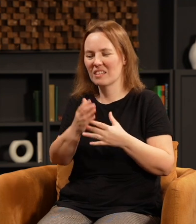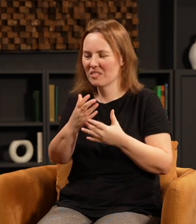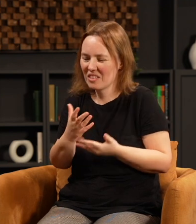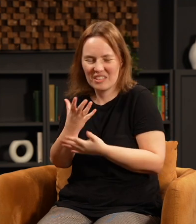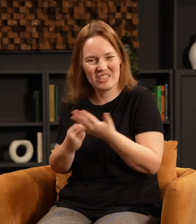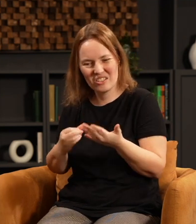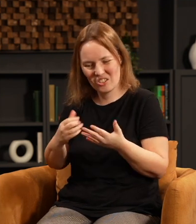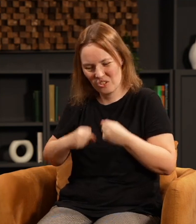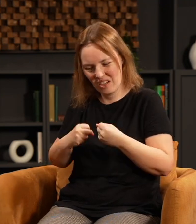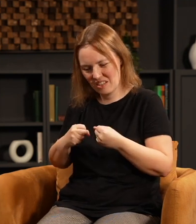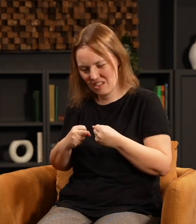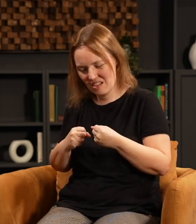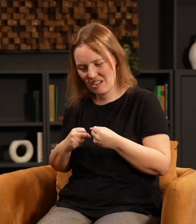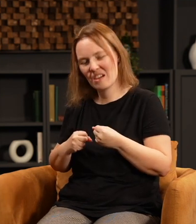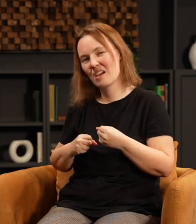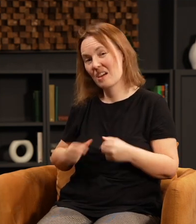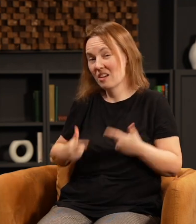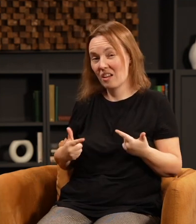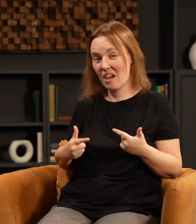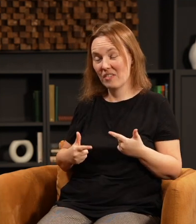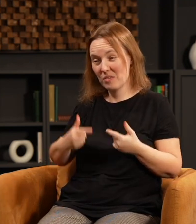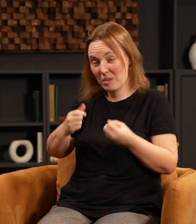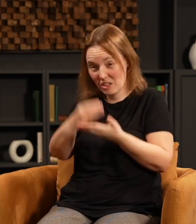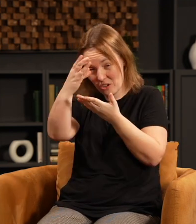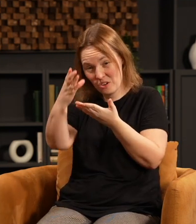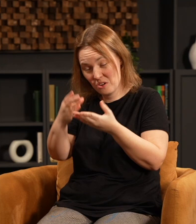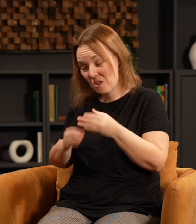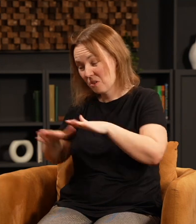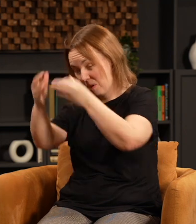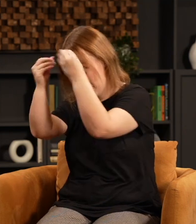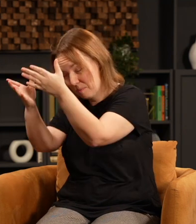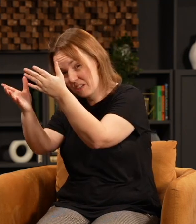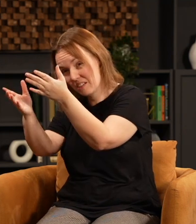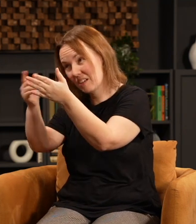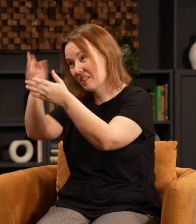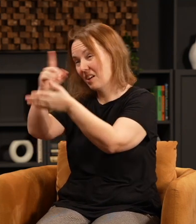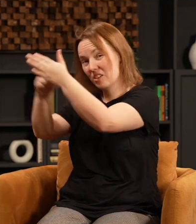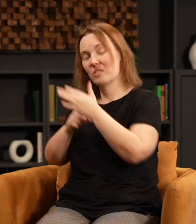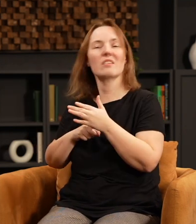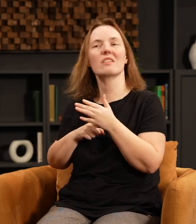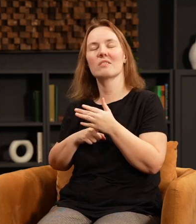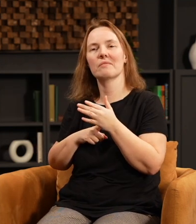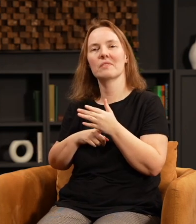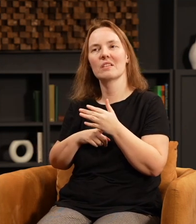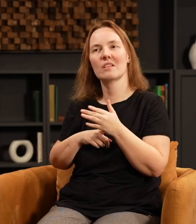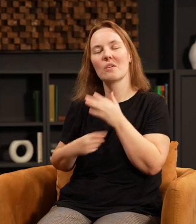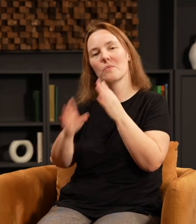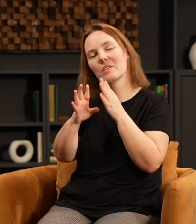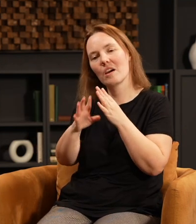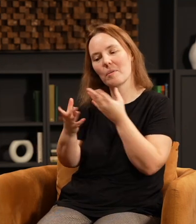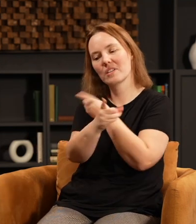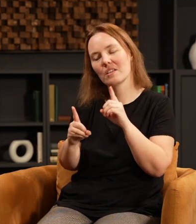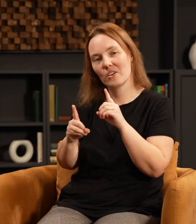our life as we learn to walk in obedience to what God shows us. We talk about this in the ministry of cleansing stream, but when we talk